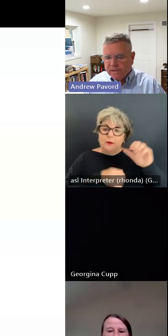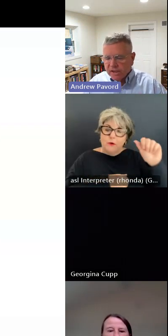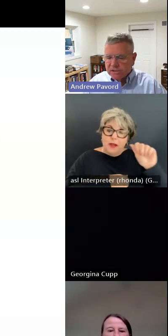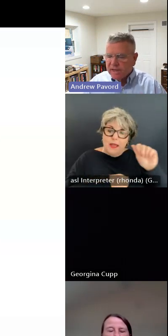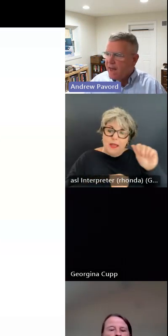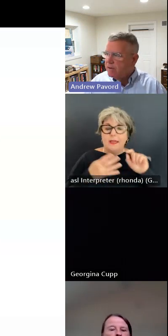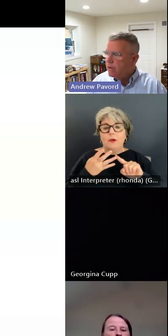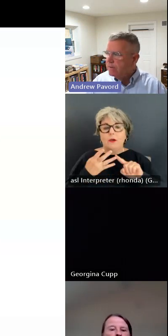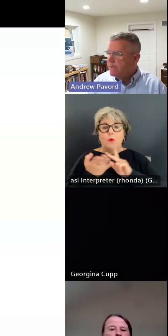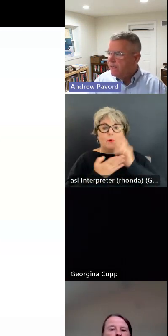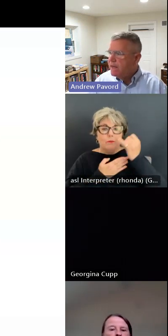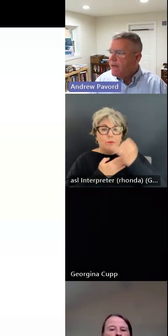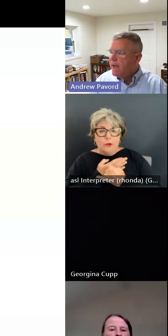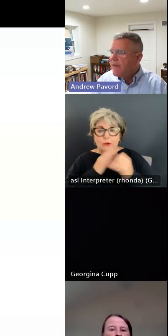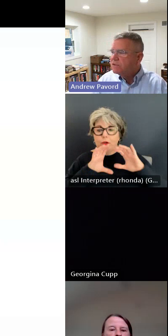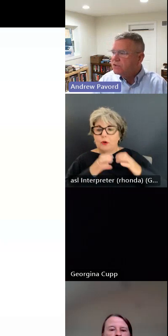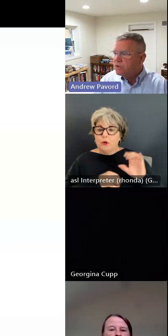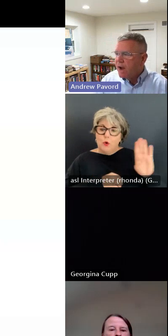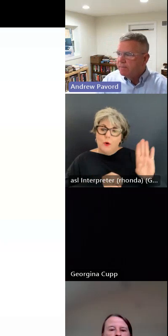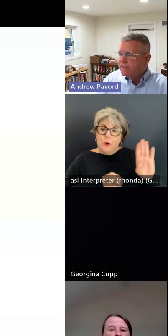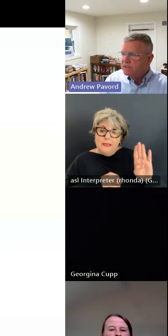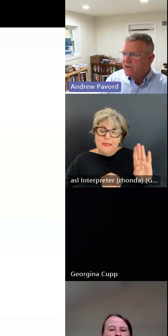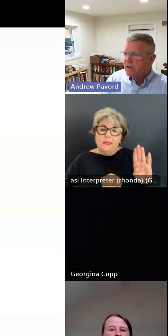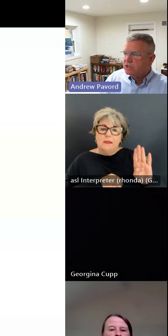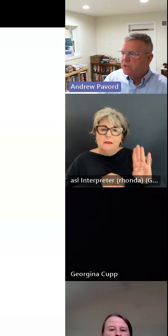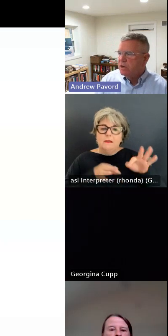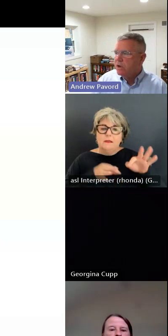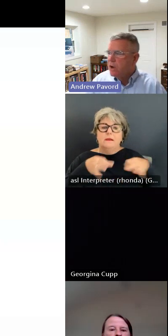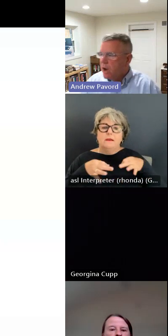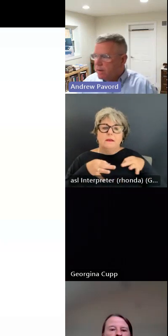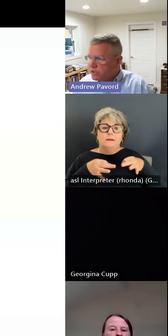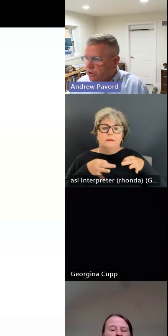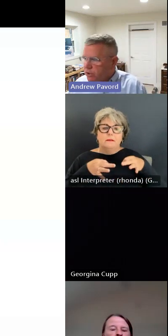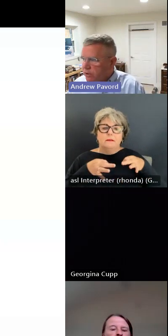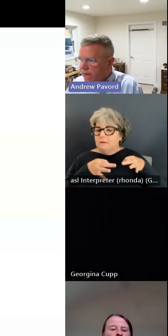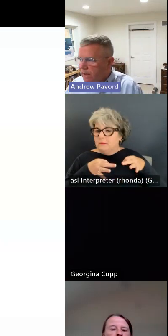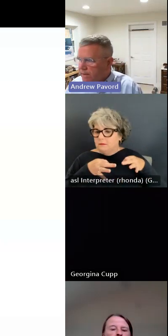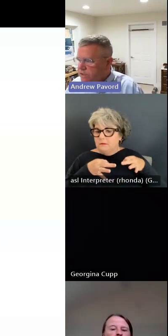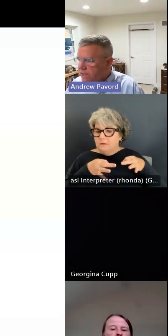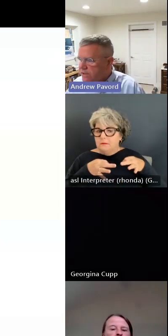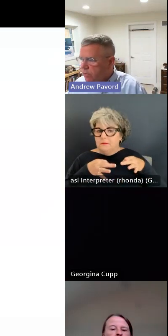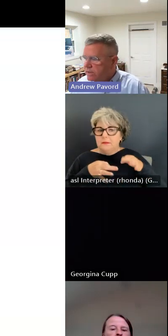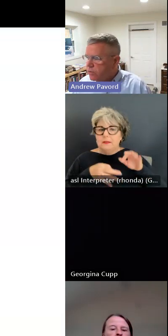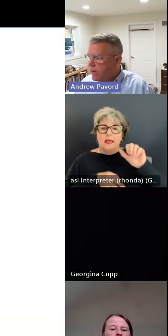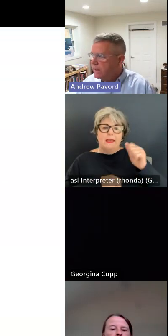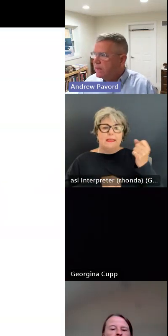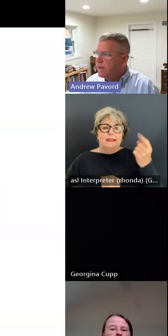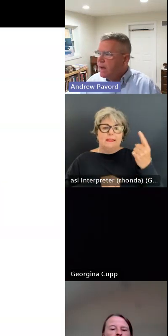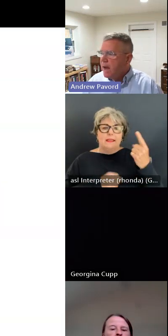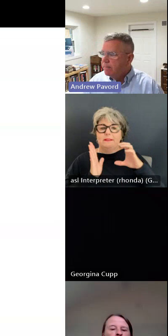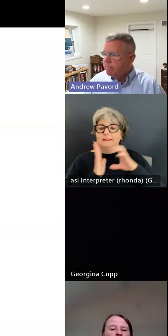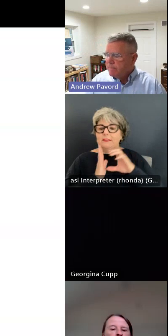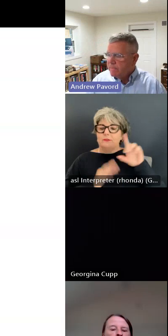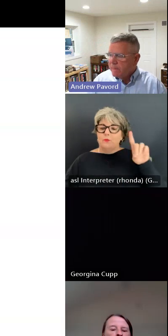by projects, category B, and that's described in section Circular A11, section